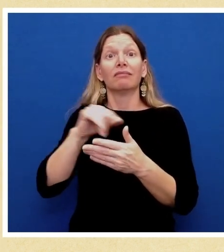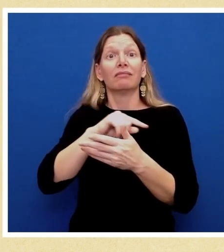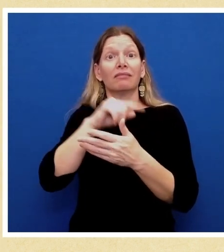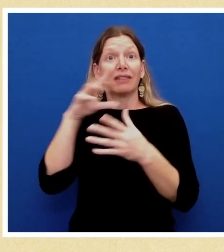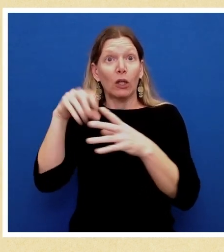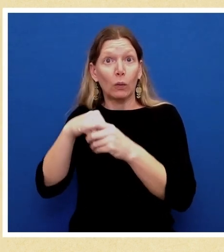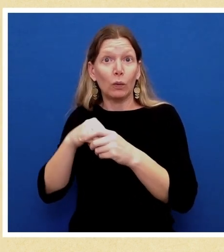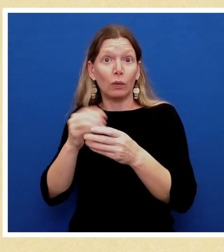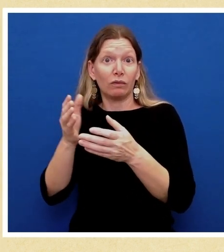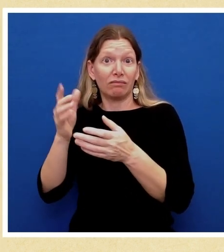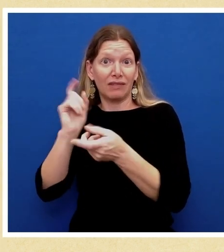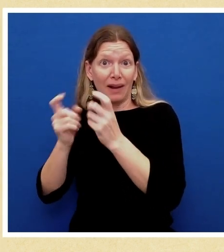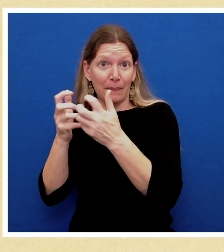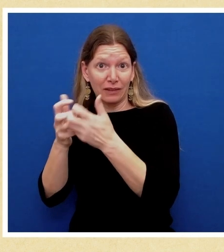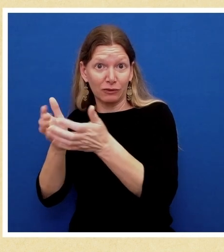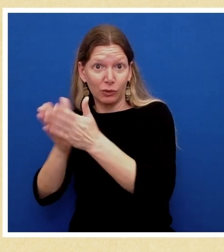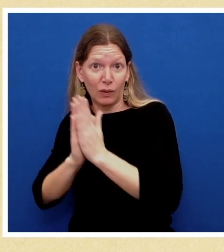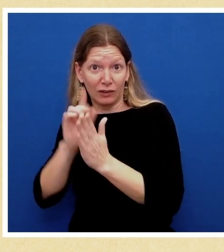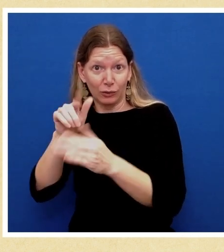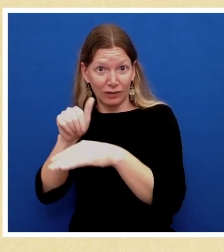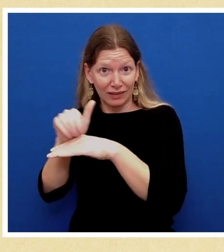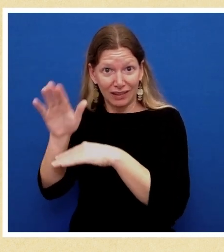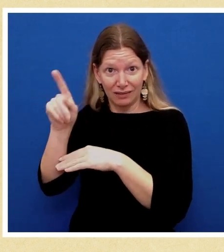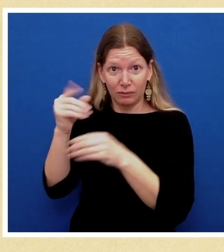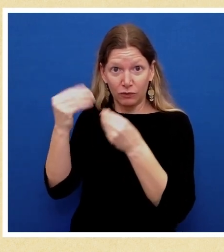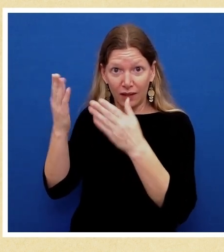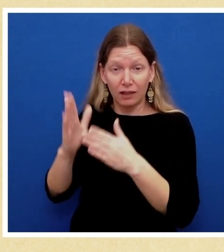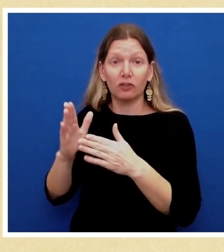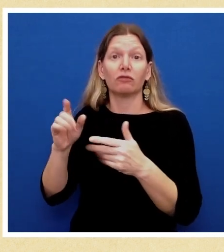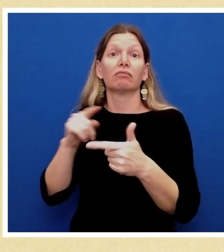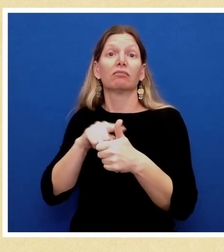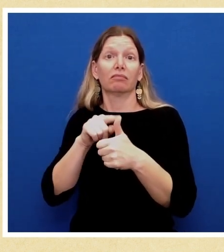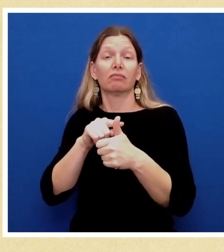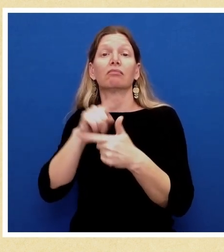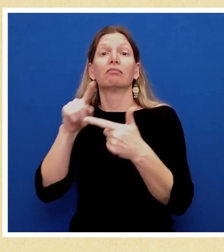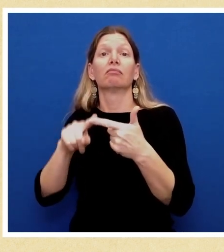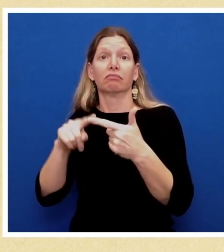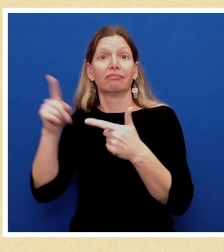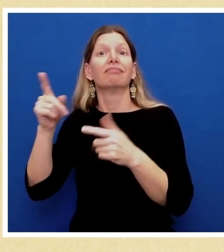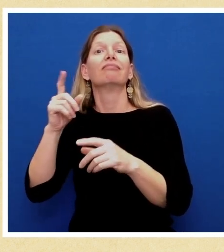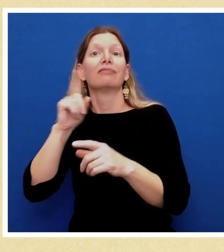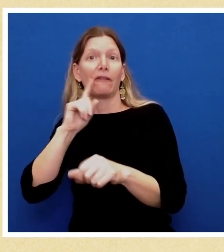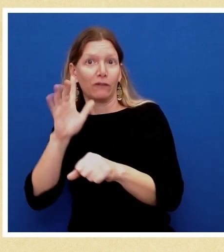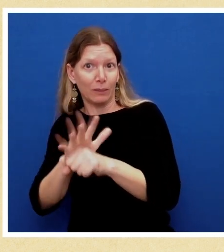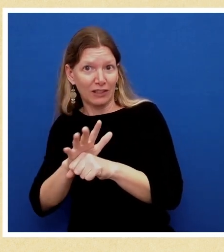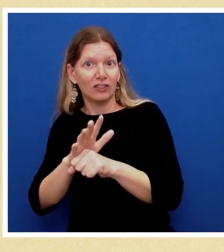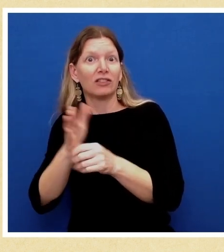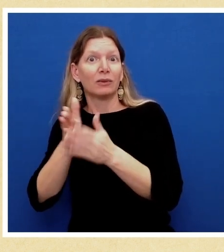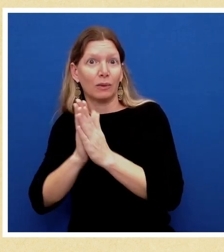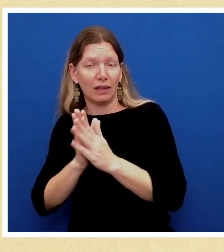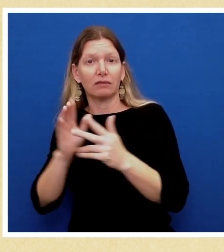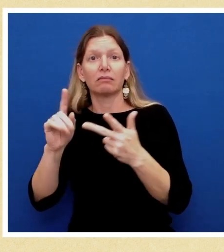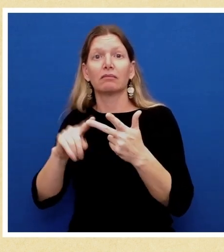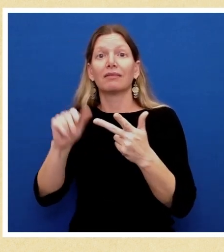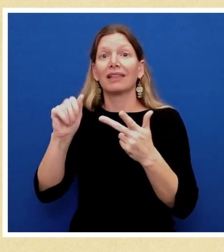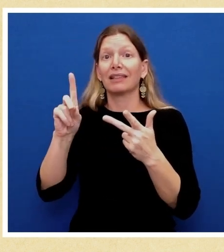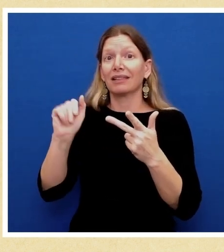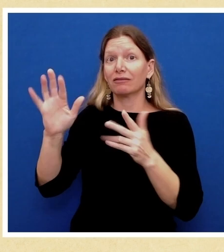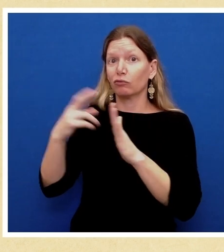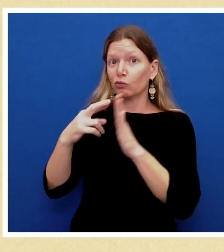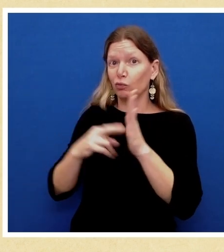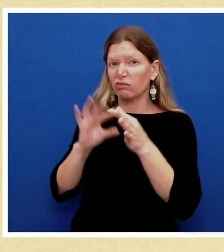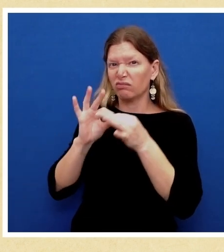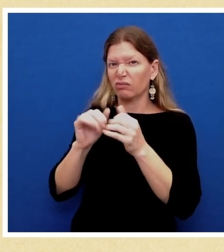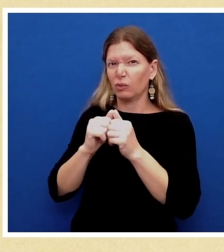the request for accommodations given to your provider, the confirmation approving the request, the ADA rule